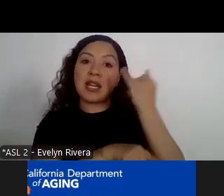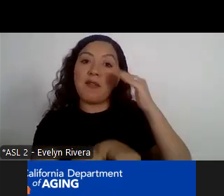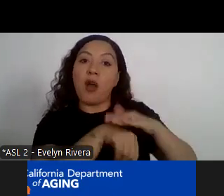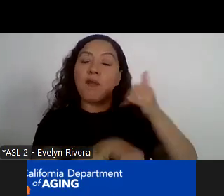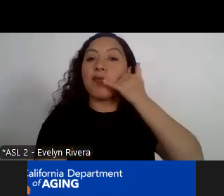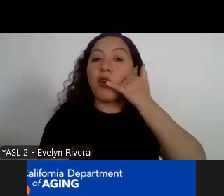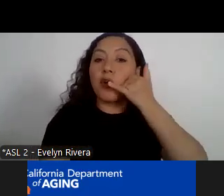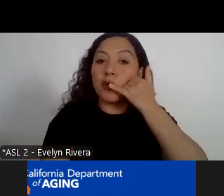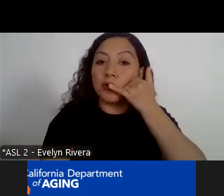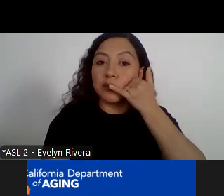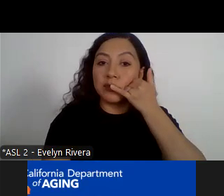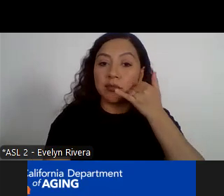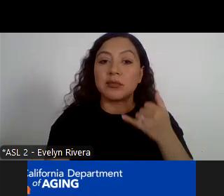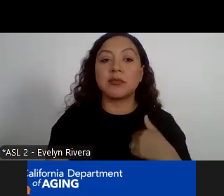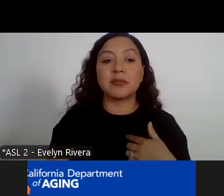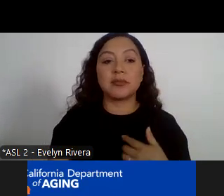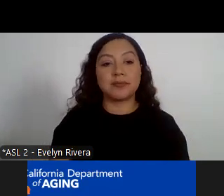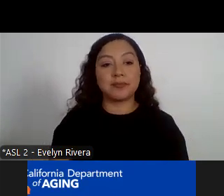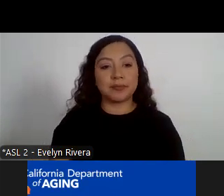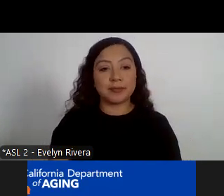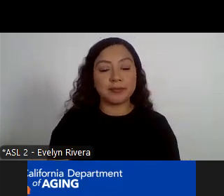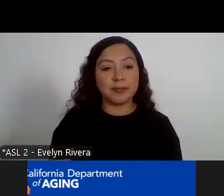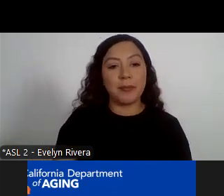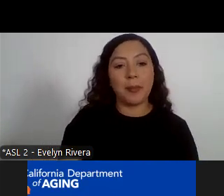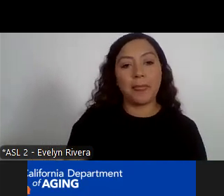Give it a couple more beats.